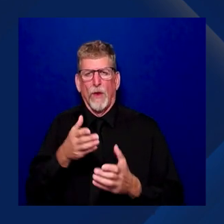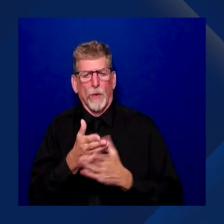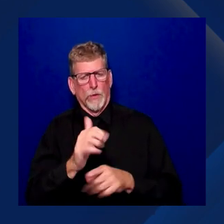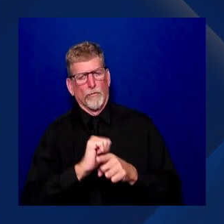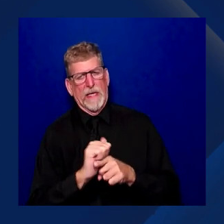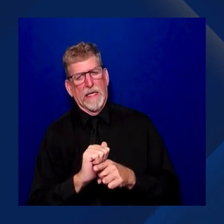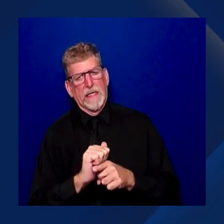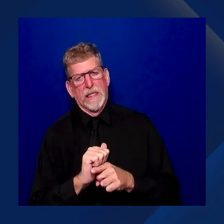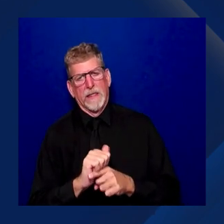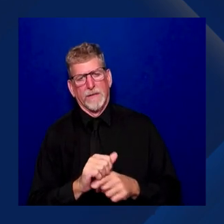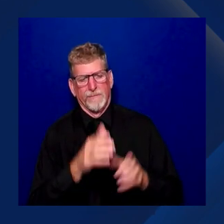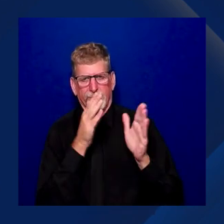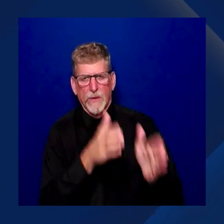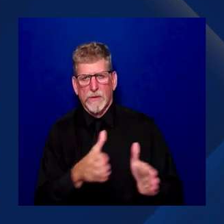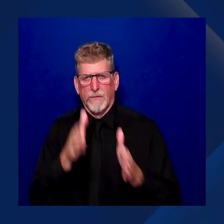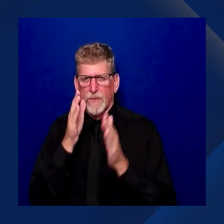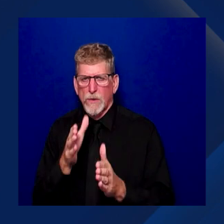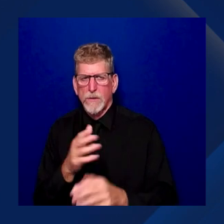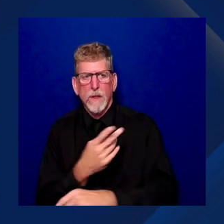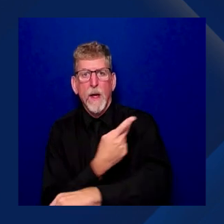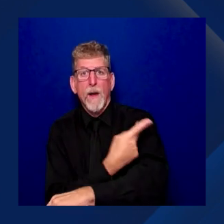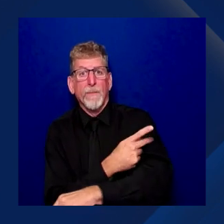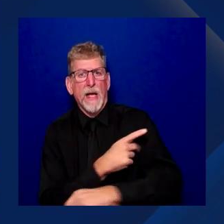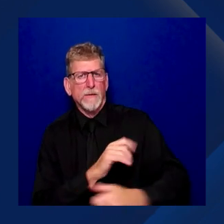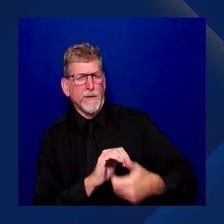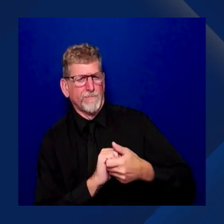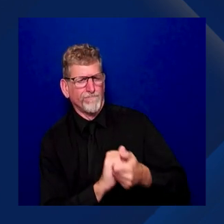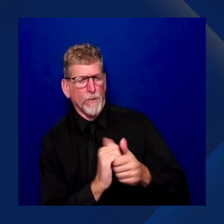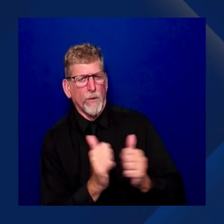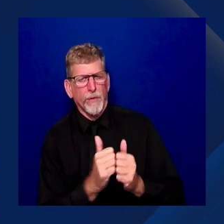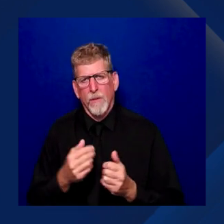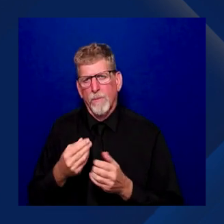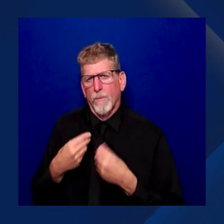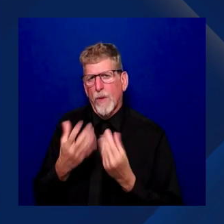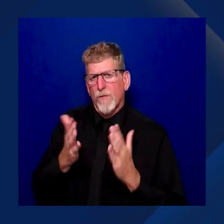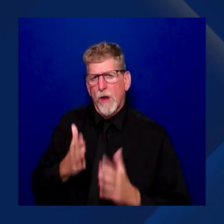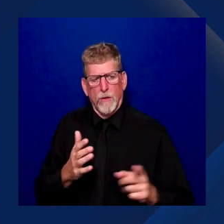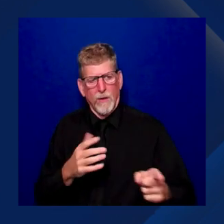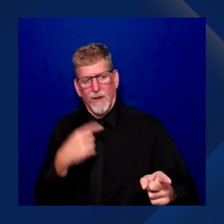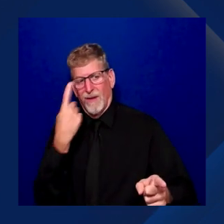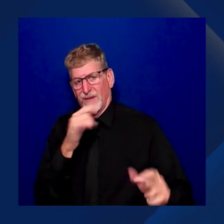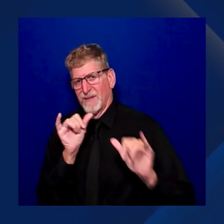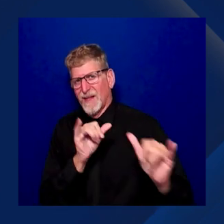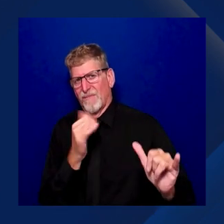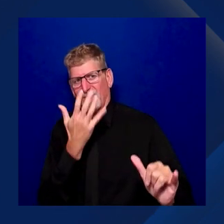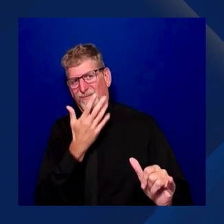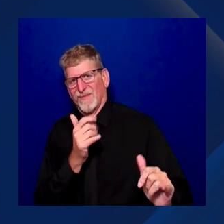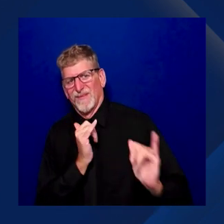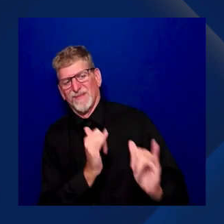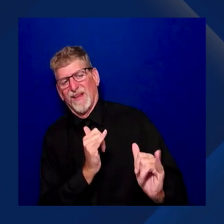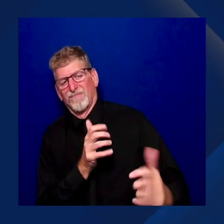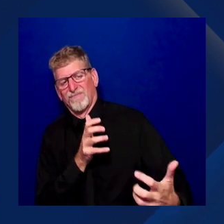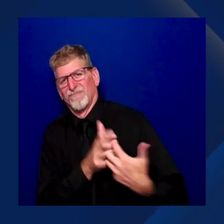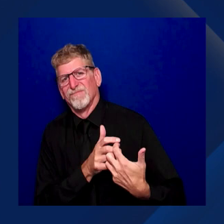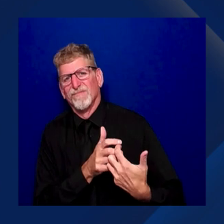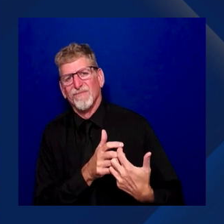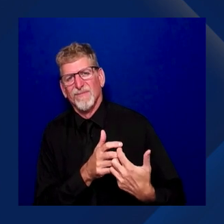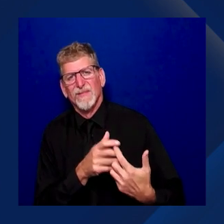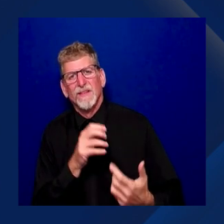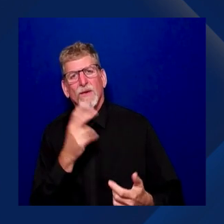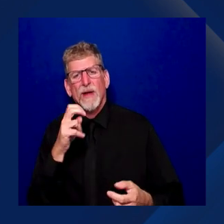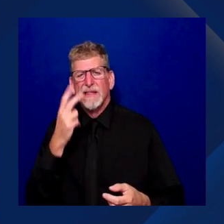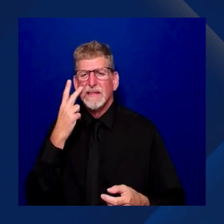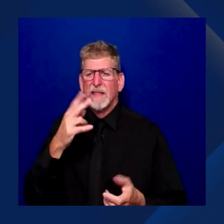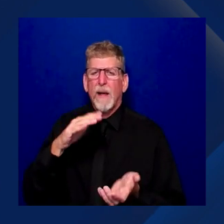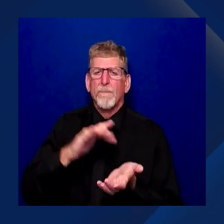and understand their cultural needs. I would like to see medical schools that train Native physicians and mid-level providers on reservations so